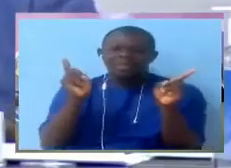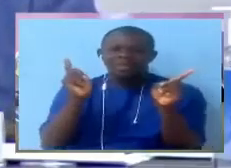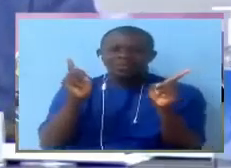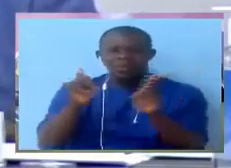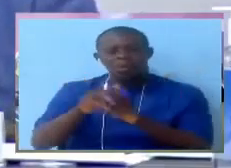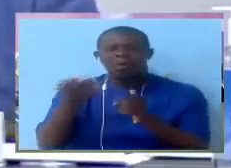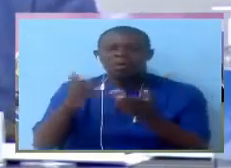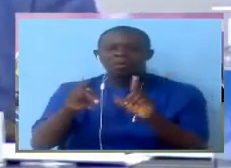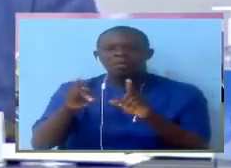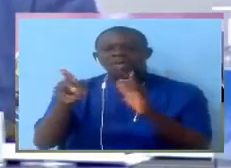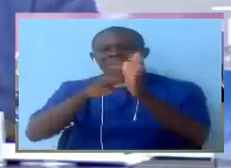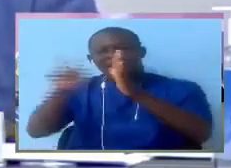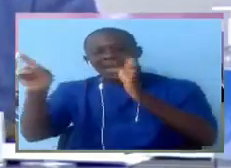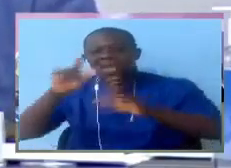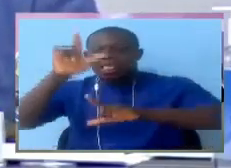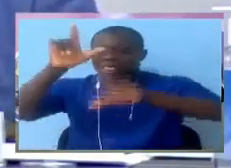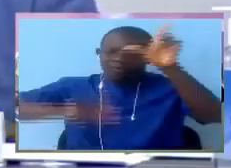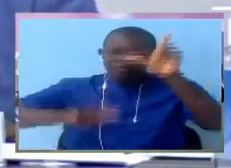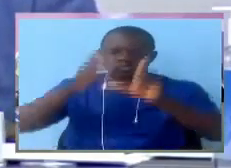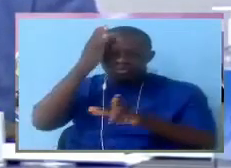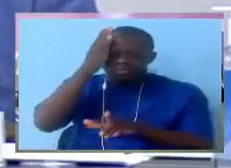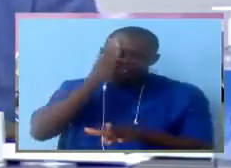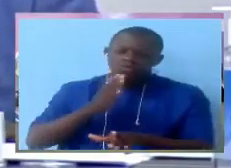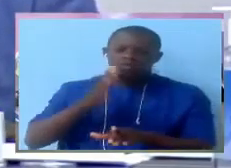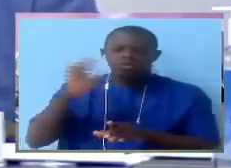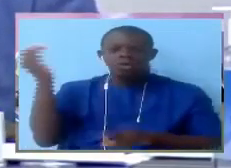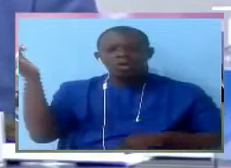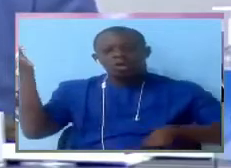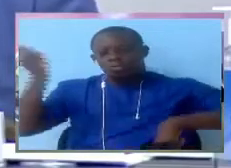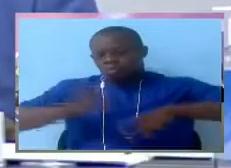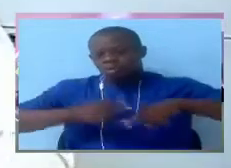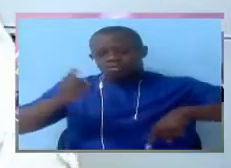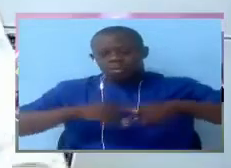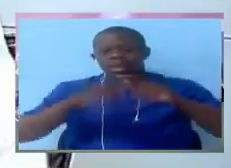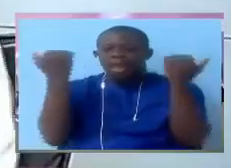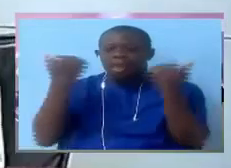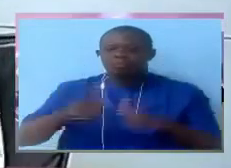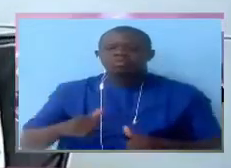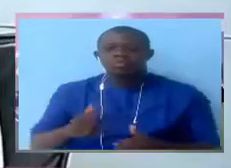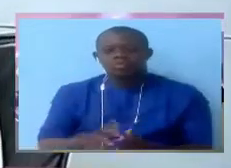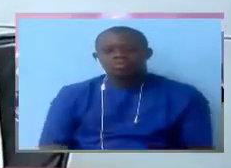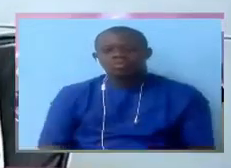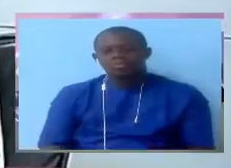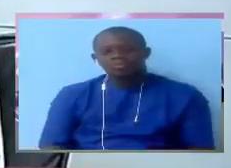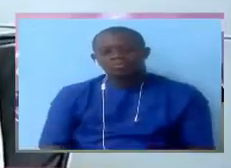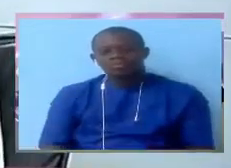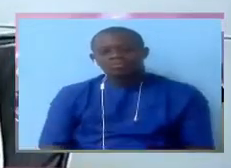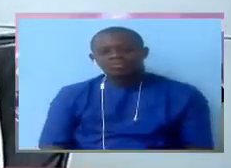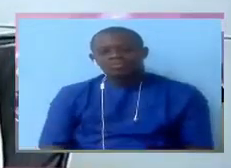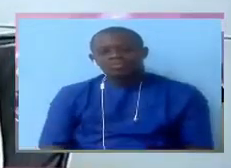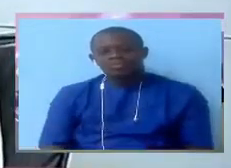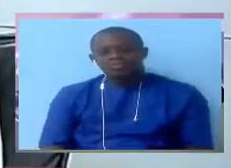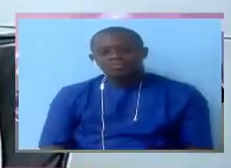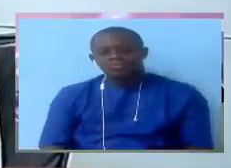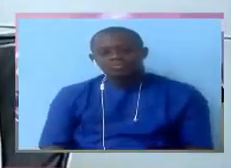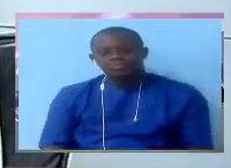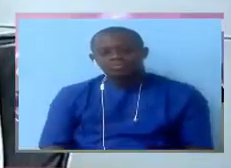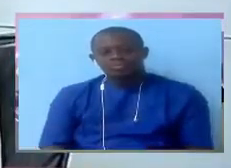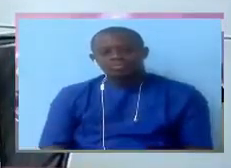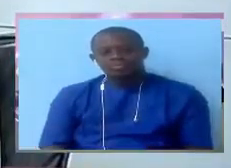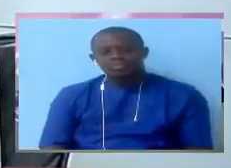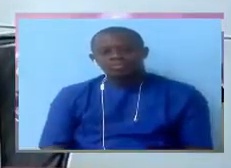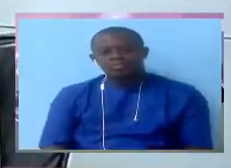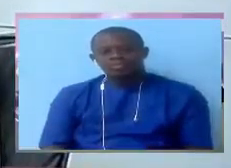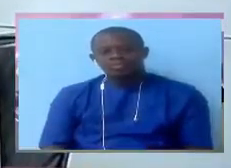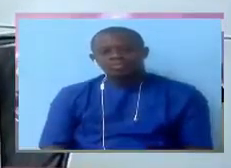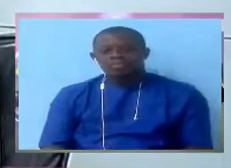punishment? Ndax ñaar yoy yeb ben la wala ni ngeen len de mbugale dañ uppante nga sun ñoy pour topato la mom dañu ñoy pour